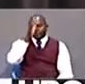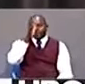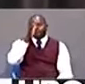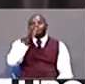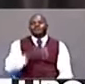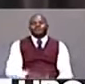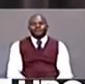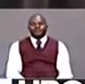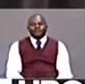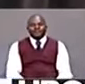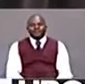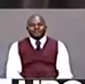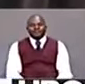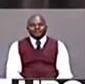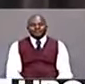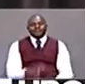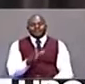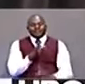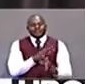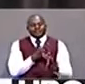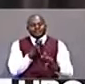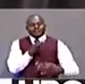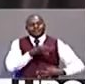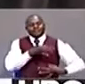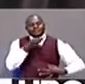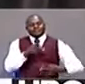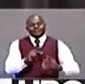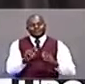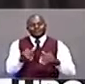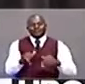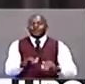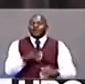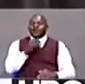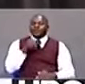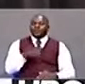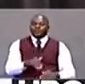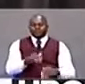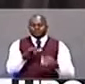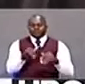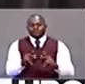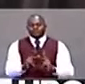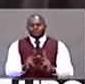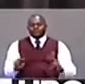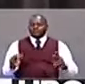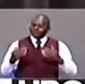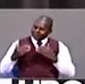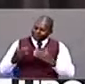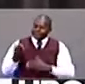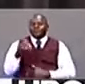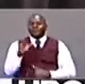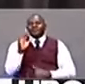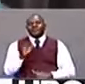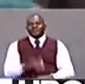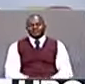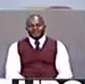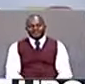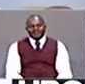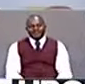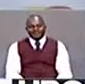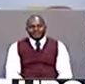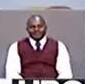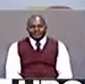Father. May you rest in peace, our Papa. Rest in peace, Archbishop. Thank you very much. Thank you very much.